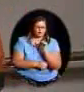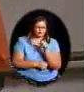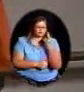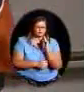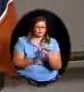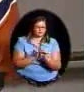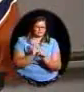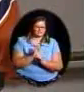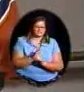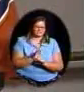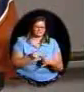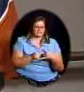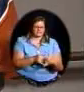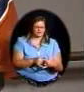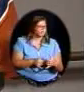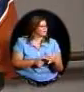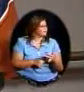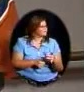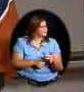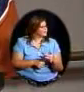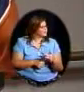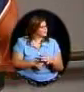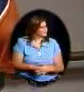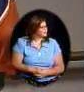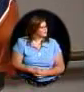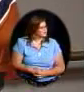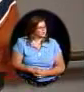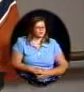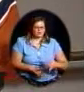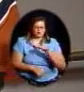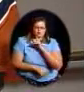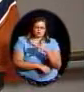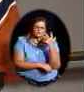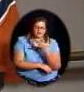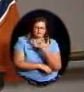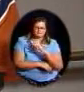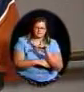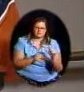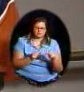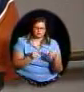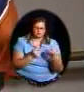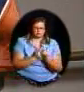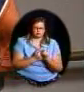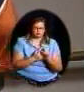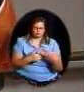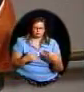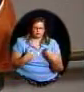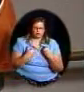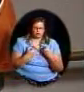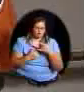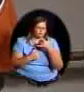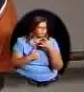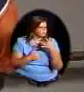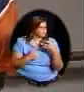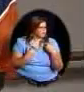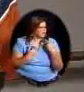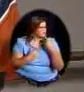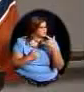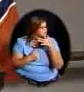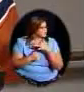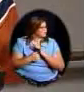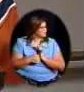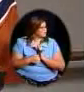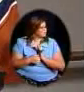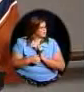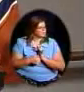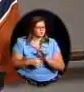title. They're an amazing group of young ladies. To win the state